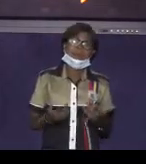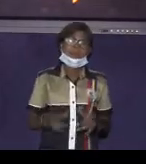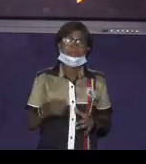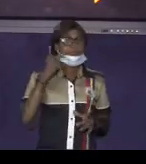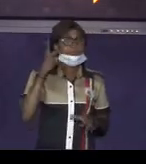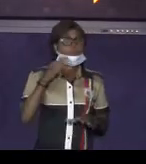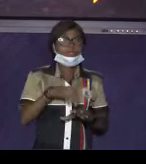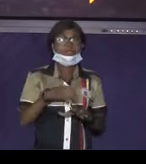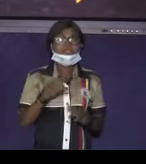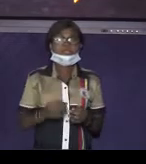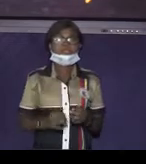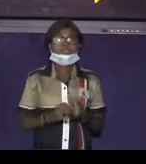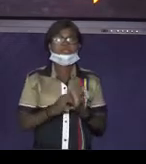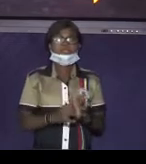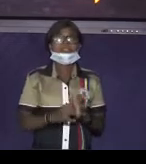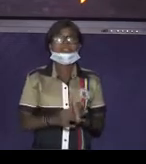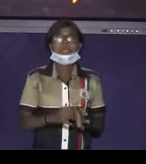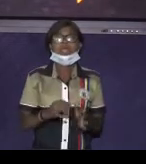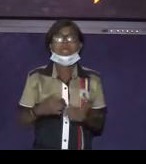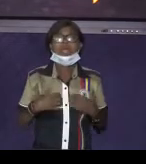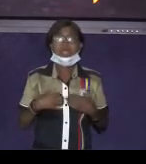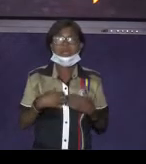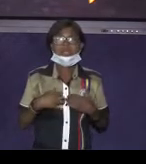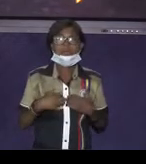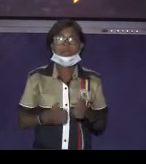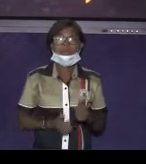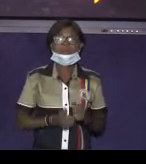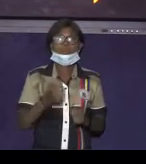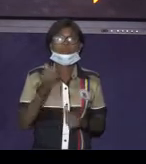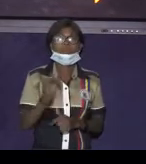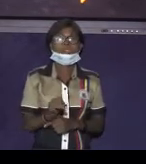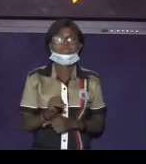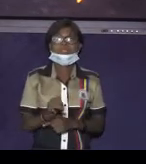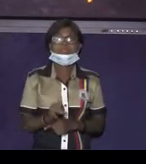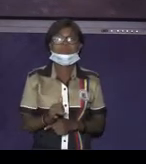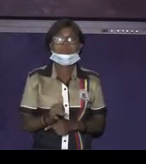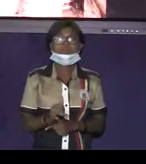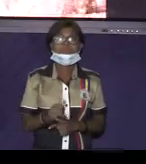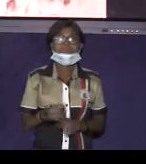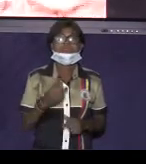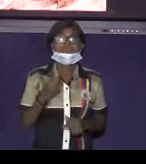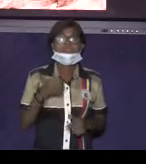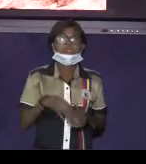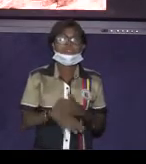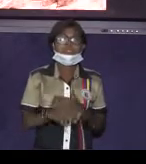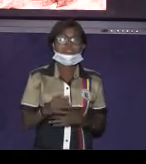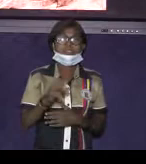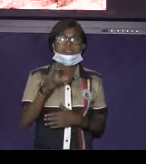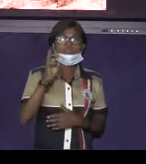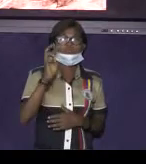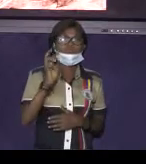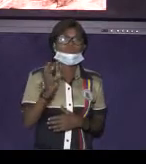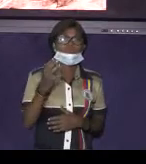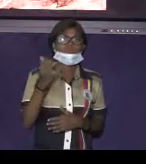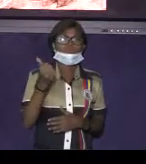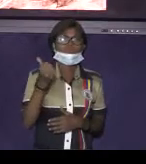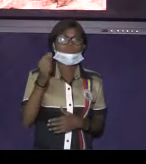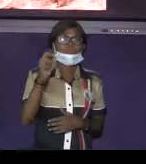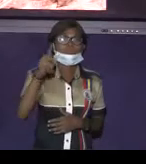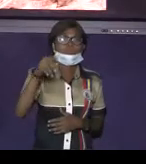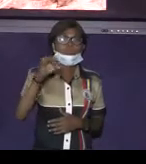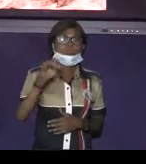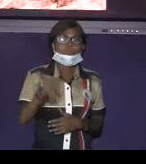Now, let's look at examples of animals mostly adapted in swampy